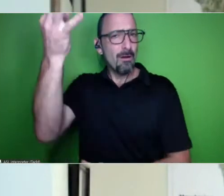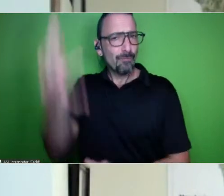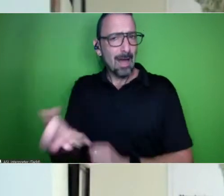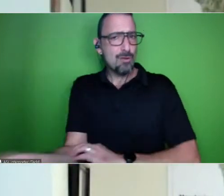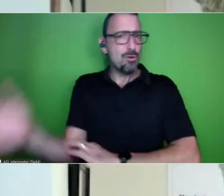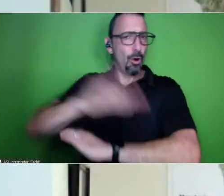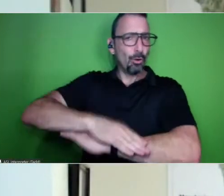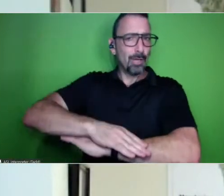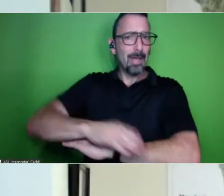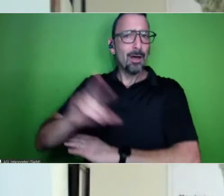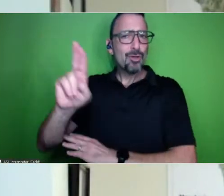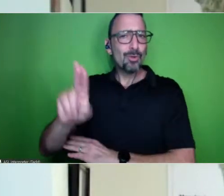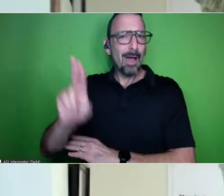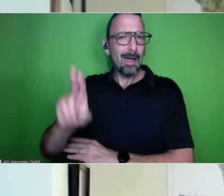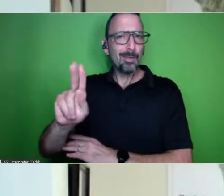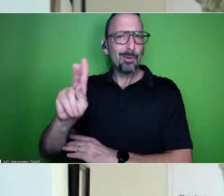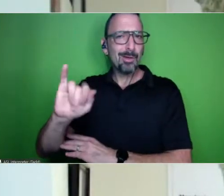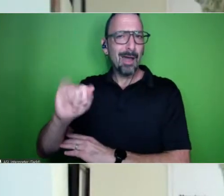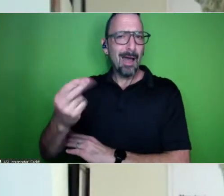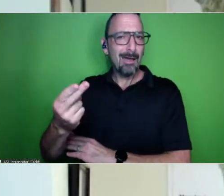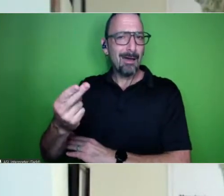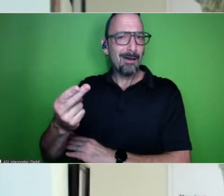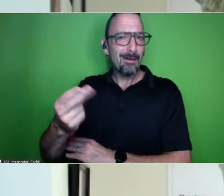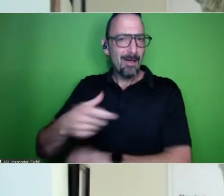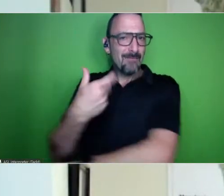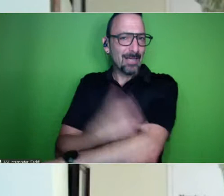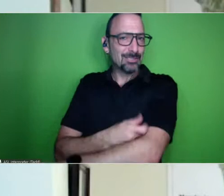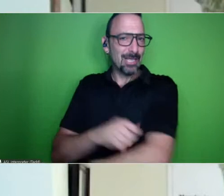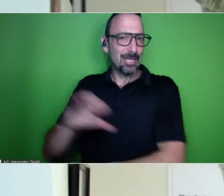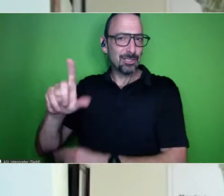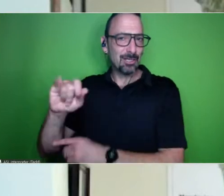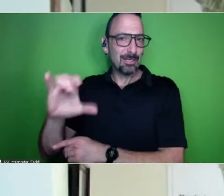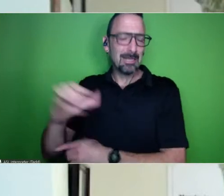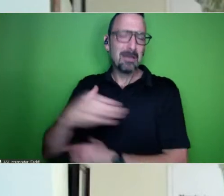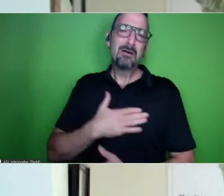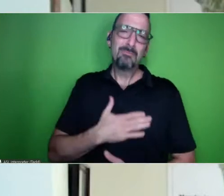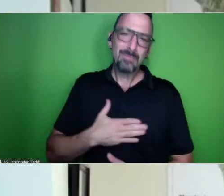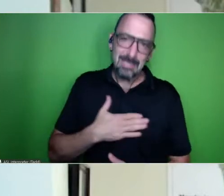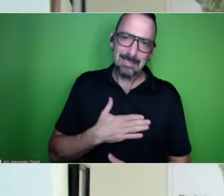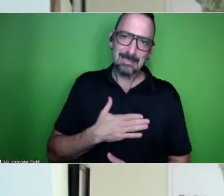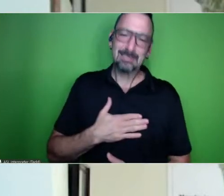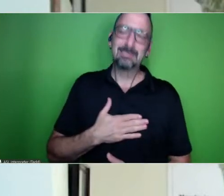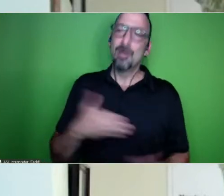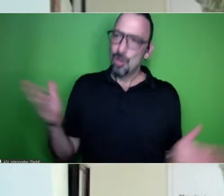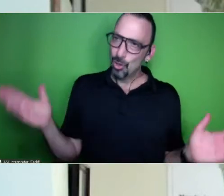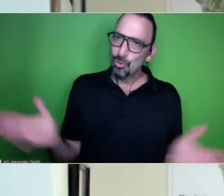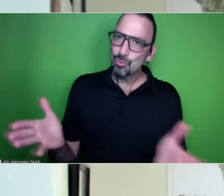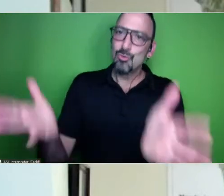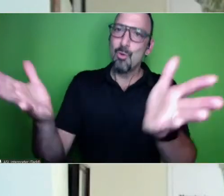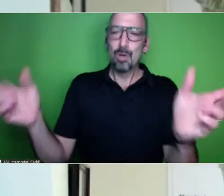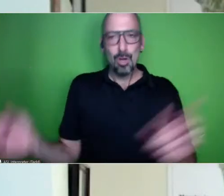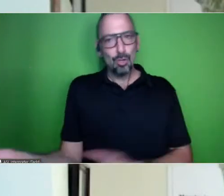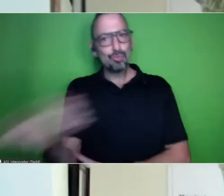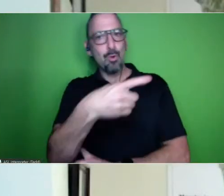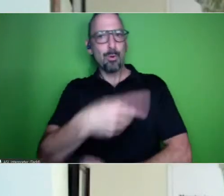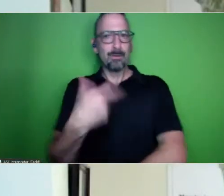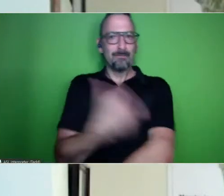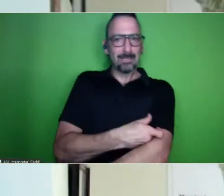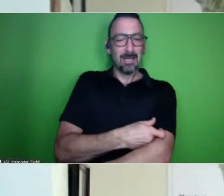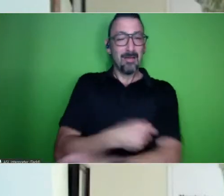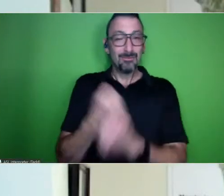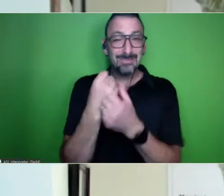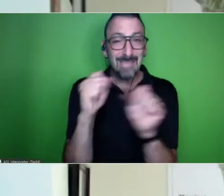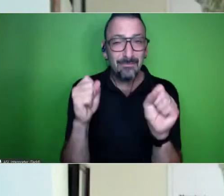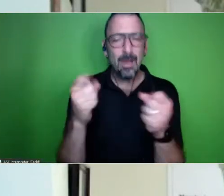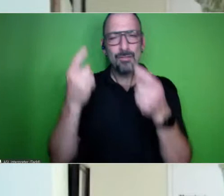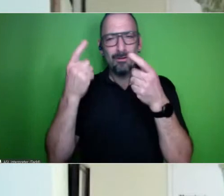Ukiah Fairgrounds vaccine clinic. So please, again, get vaccinated. They are safe, they are effective, and now is the time.